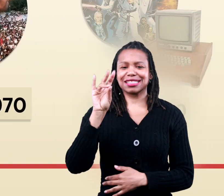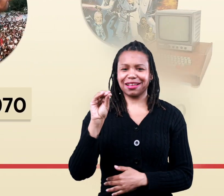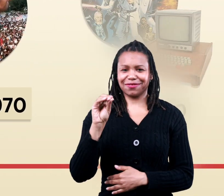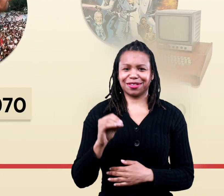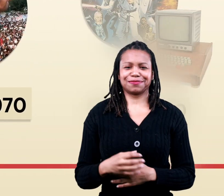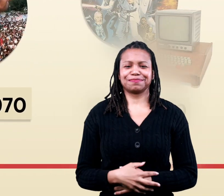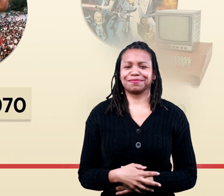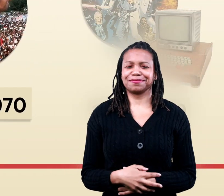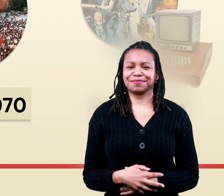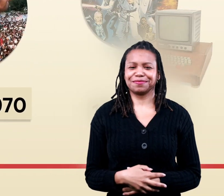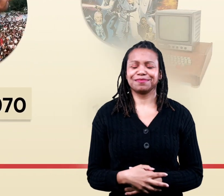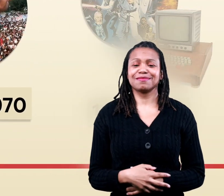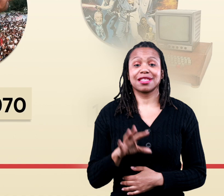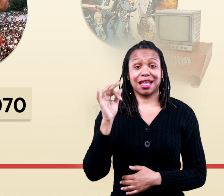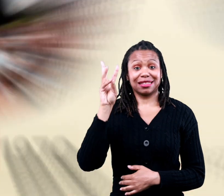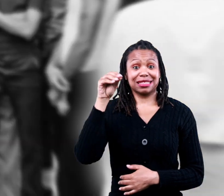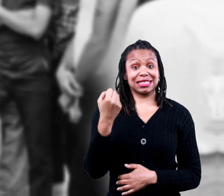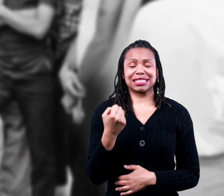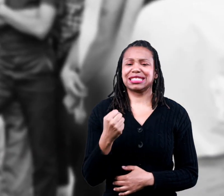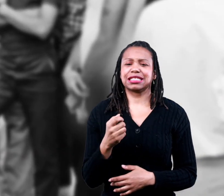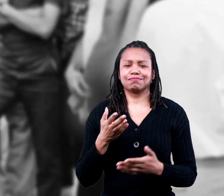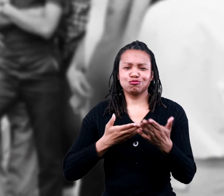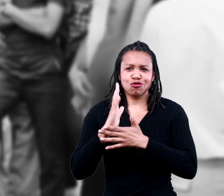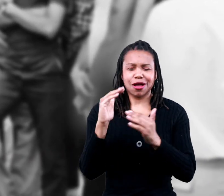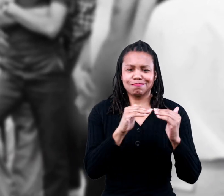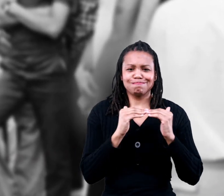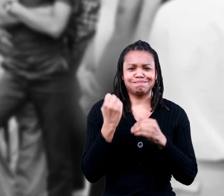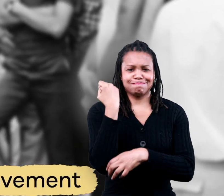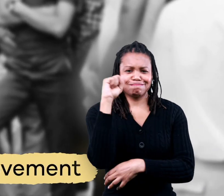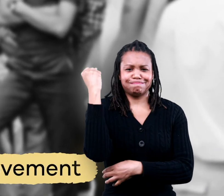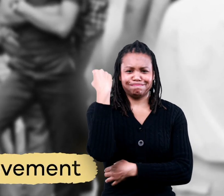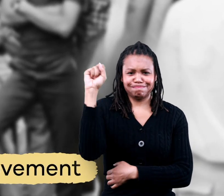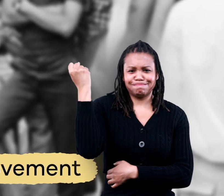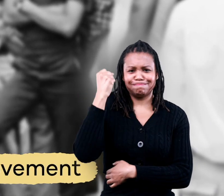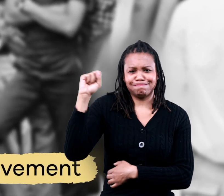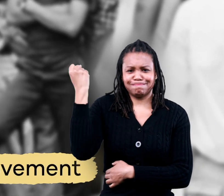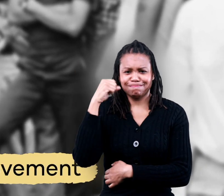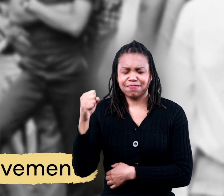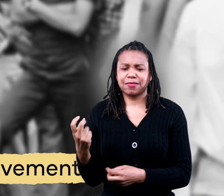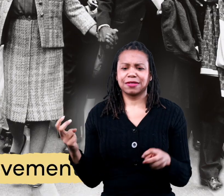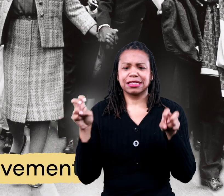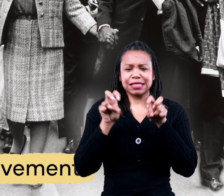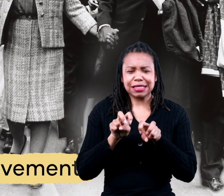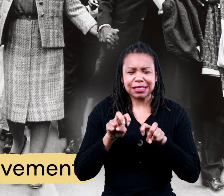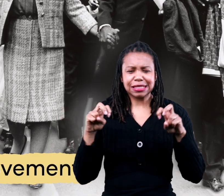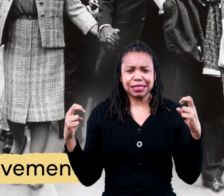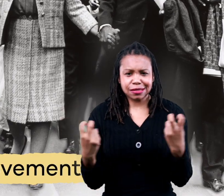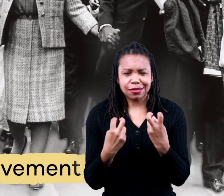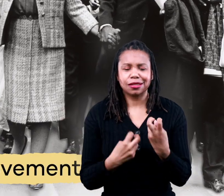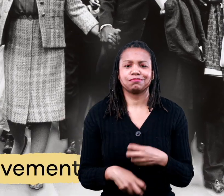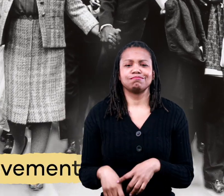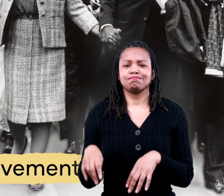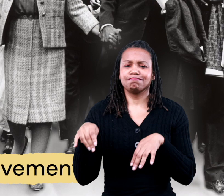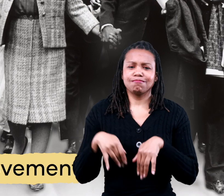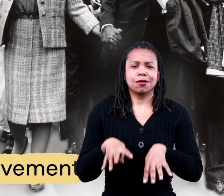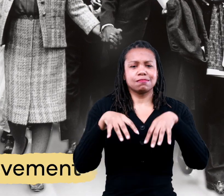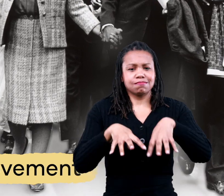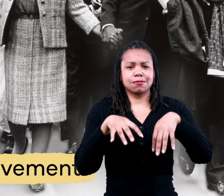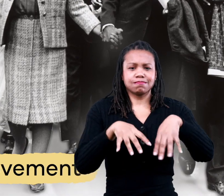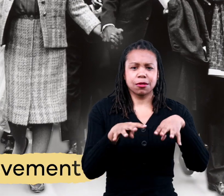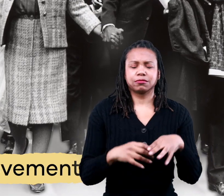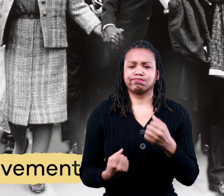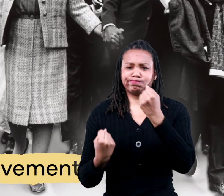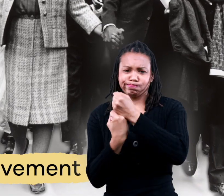1961 to 1970. The 60s brought the civil rights movement to the headlines, with sit-ins